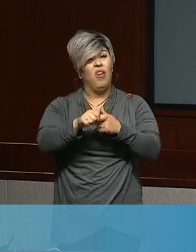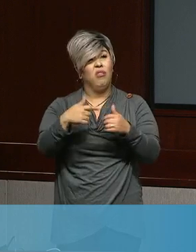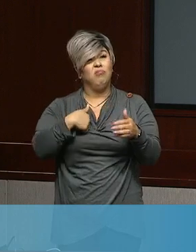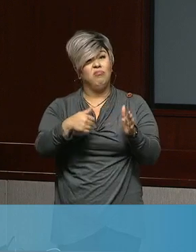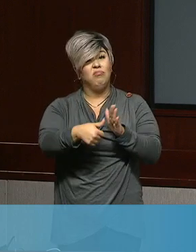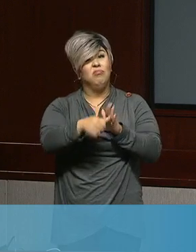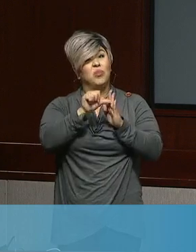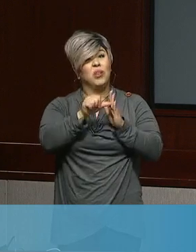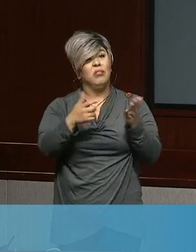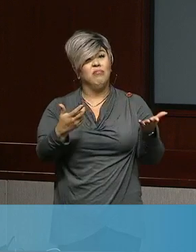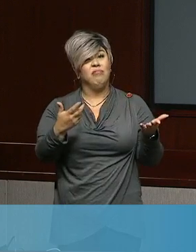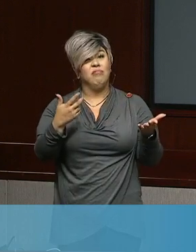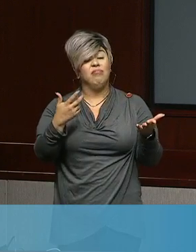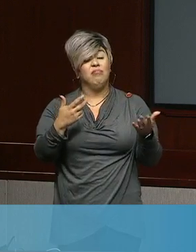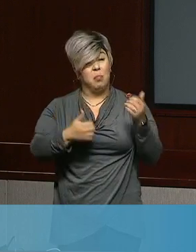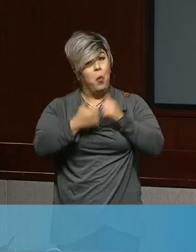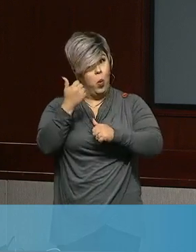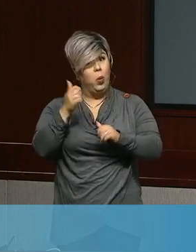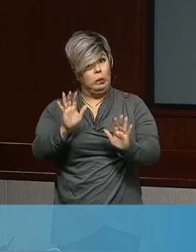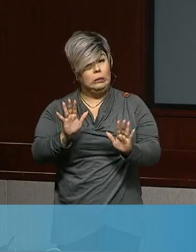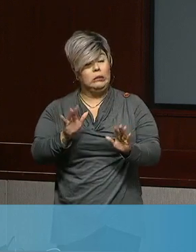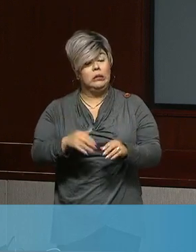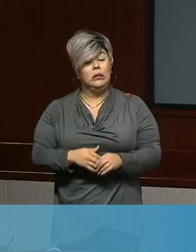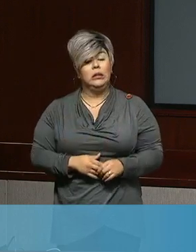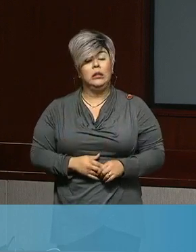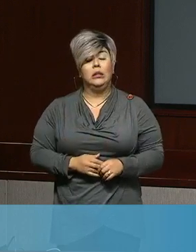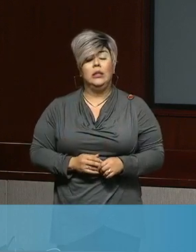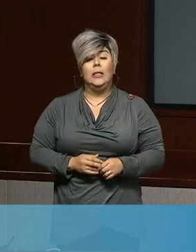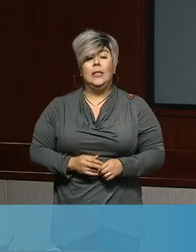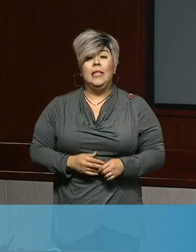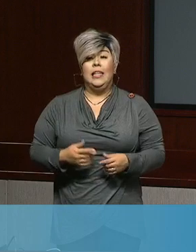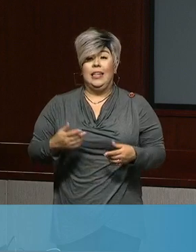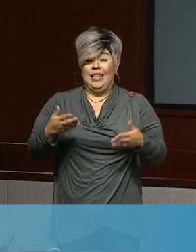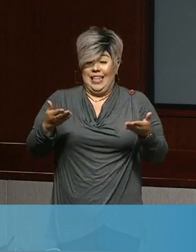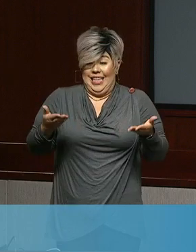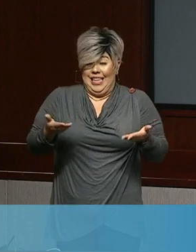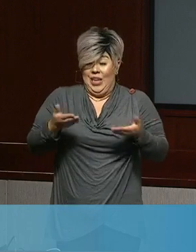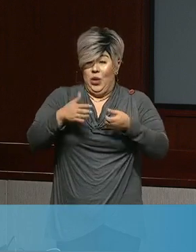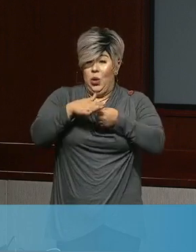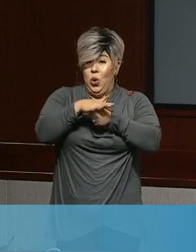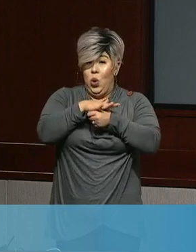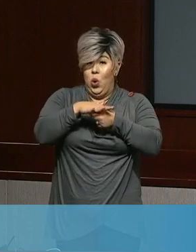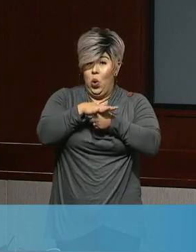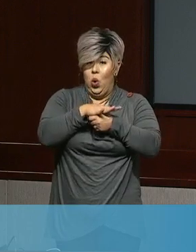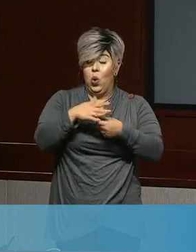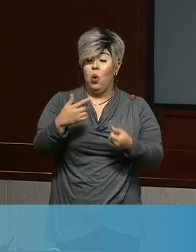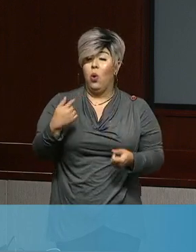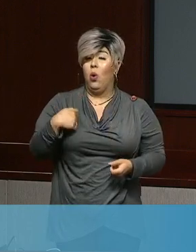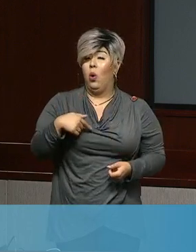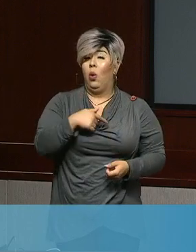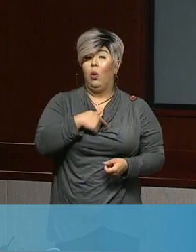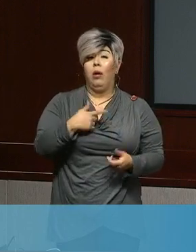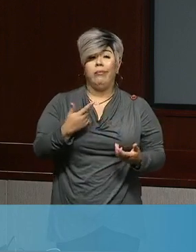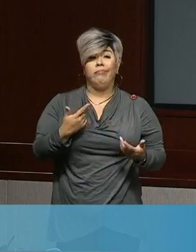is put out. We locally continue to have a